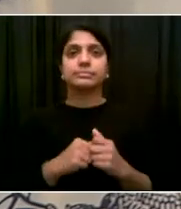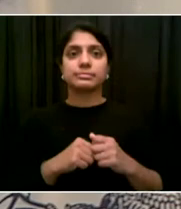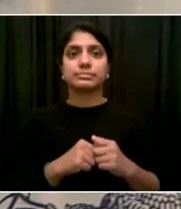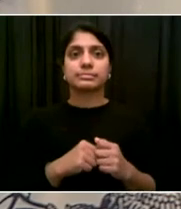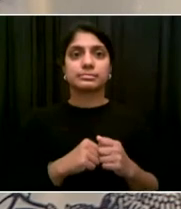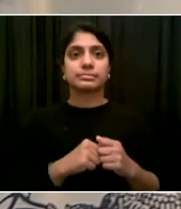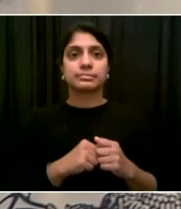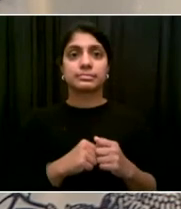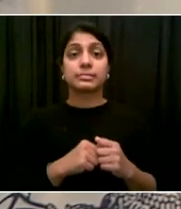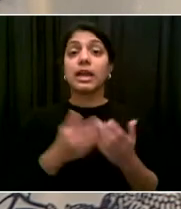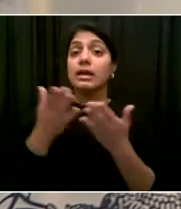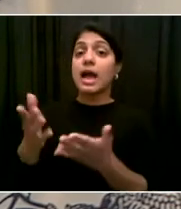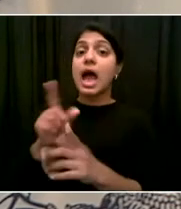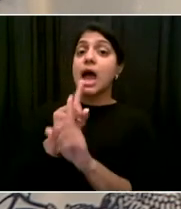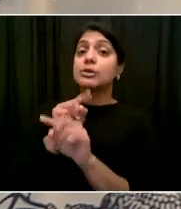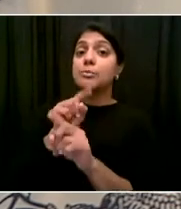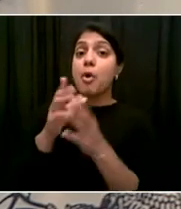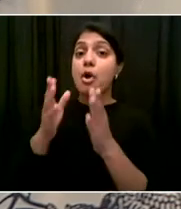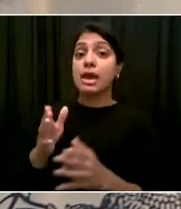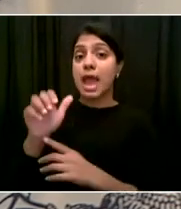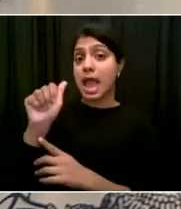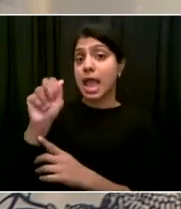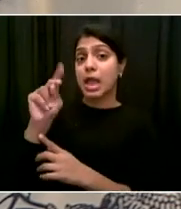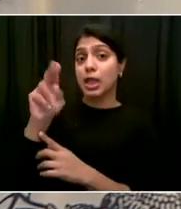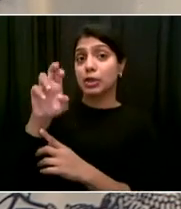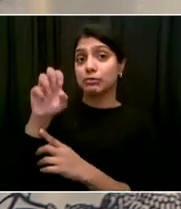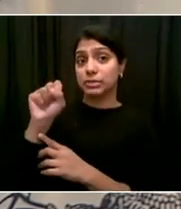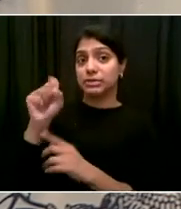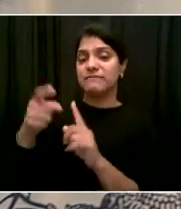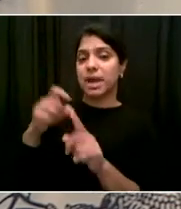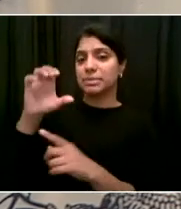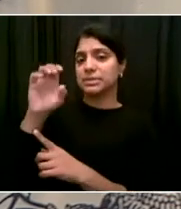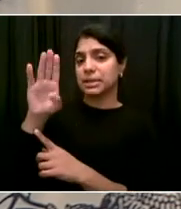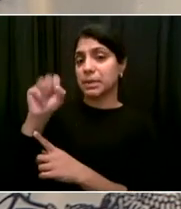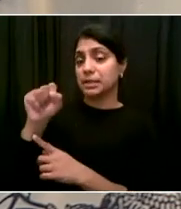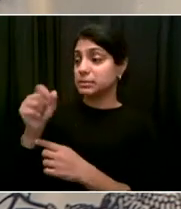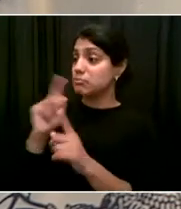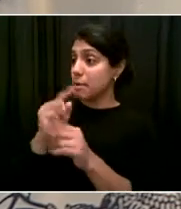Good morning, everybody, and happy holidays. Happy holidays. How are you doing,